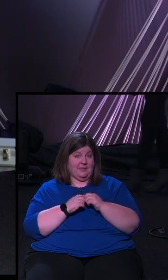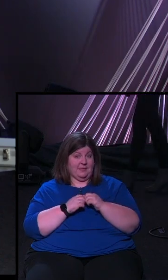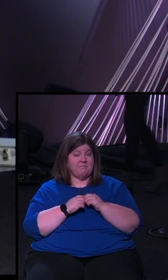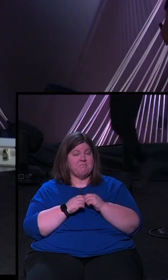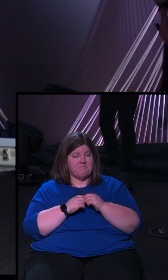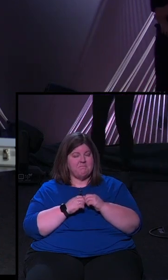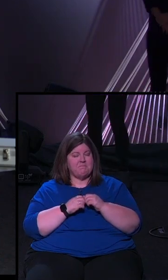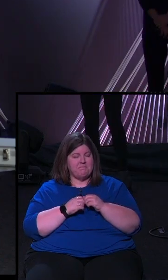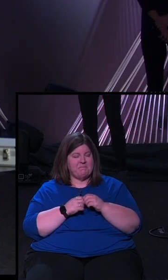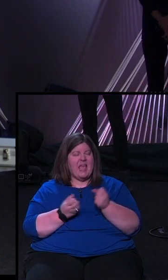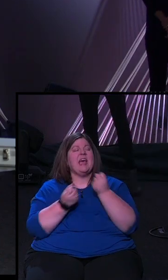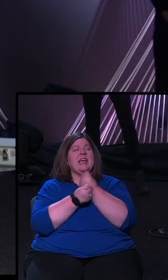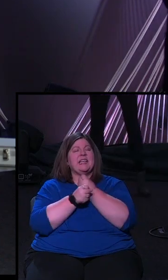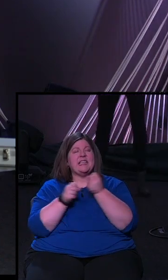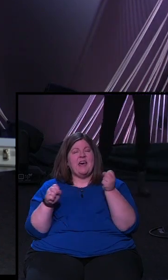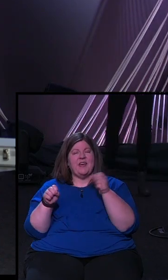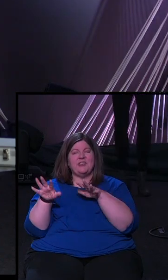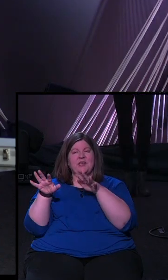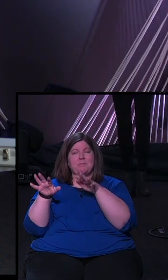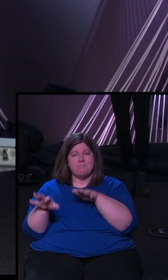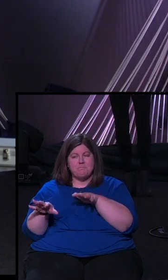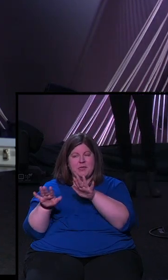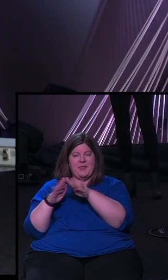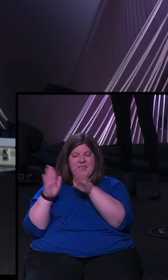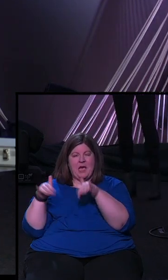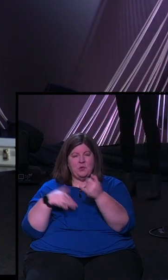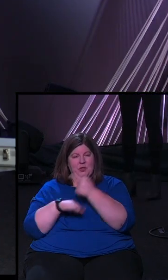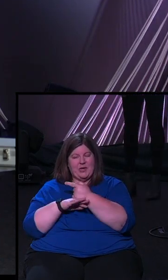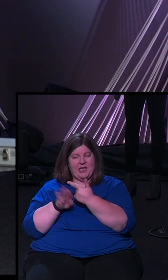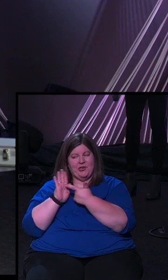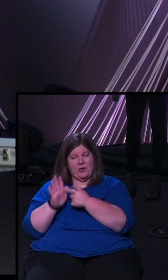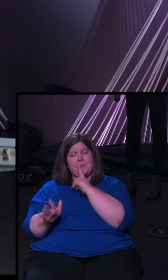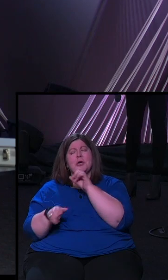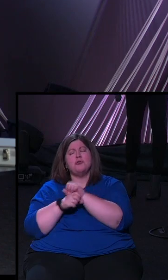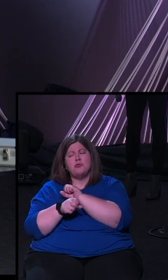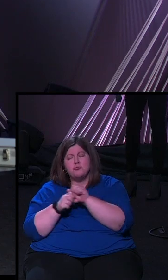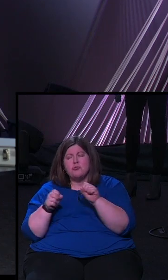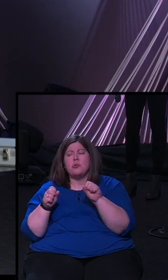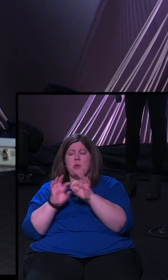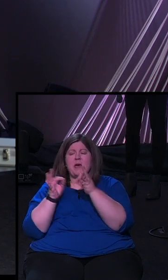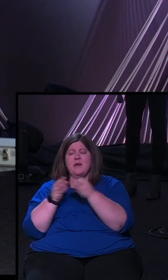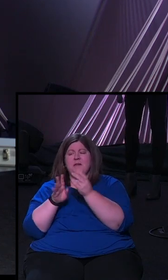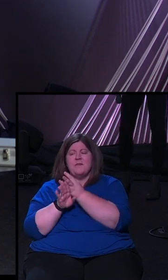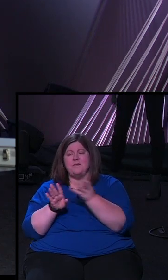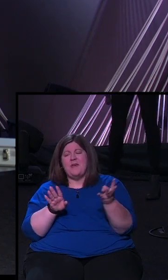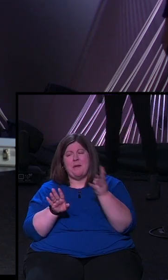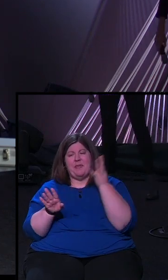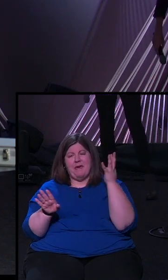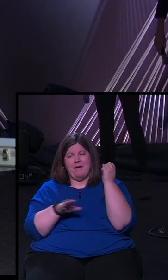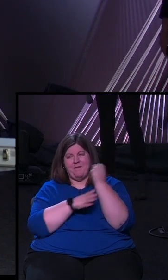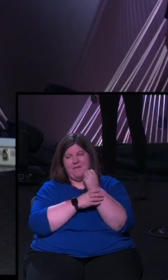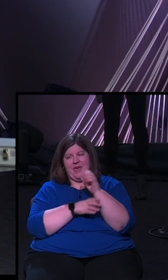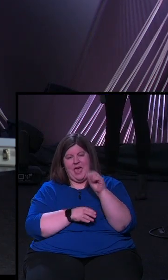to this home today, for this man has shown himself to be a true son of Abraham. For the Son of Man